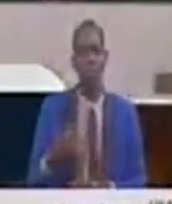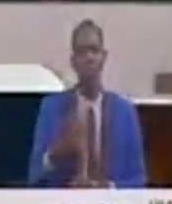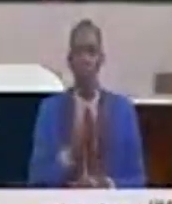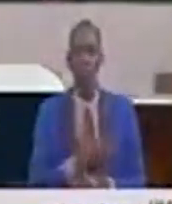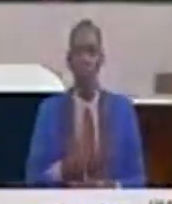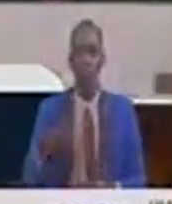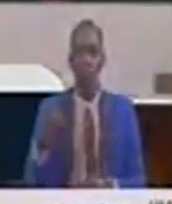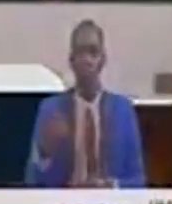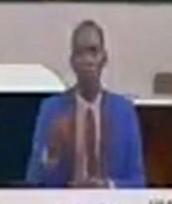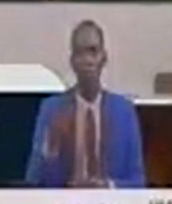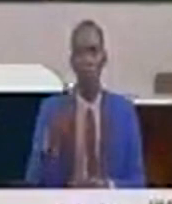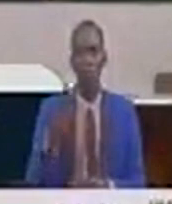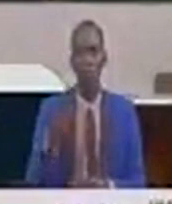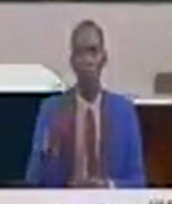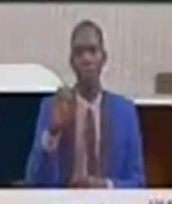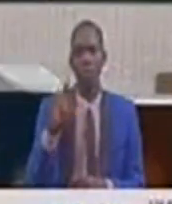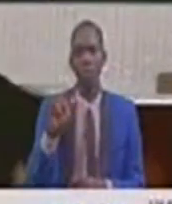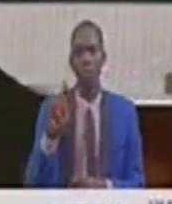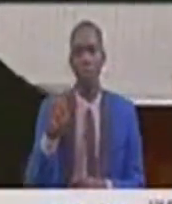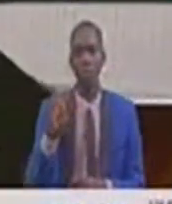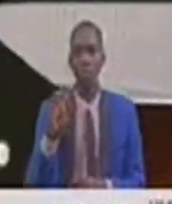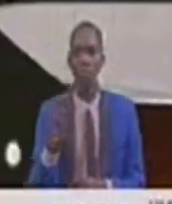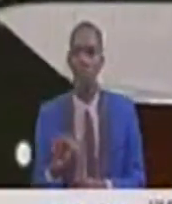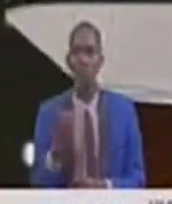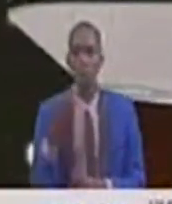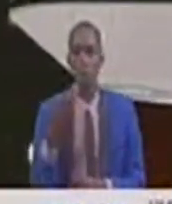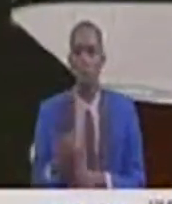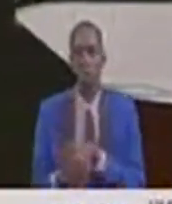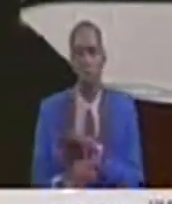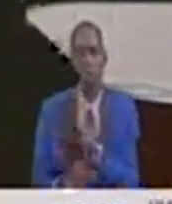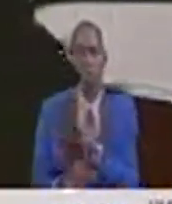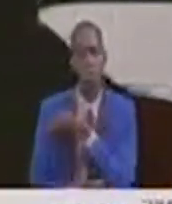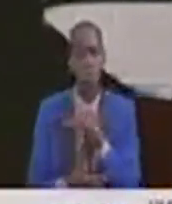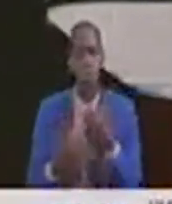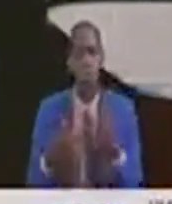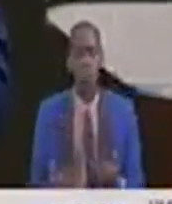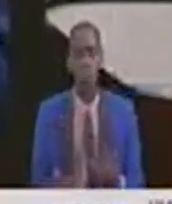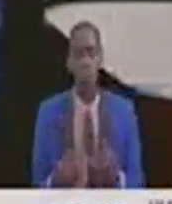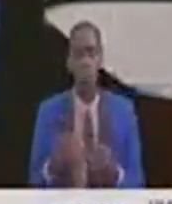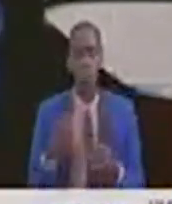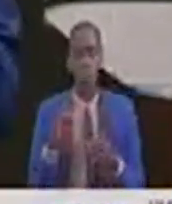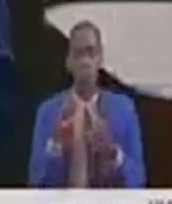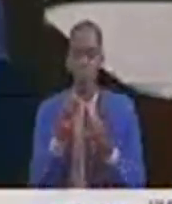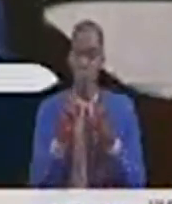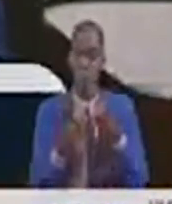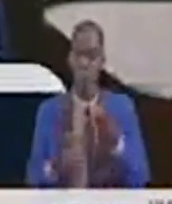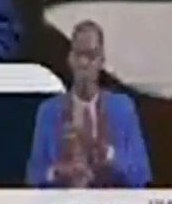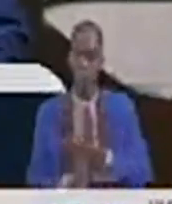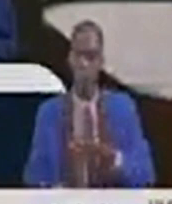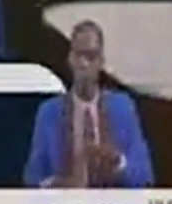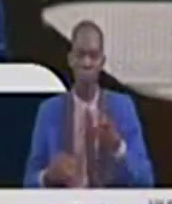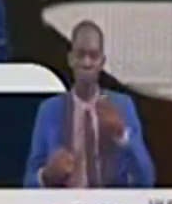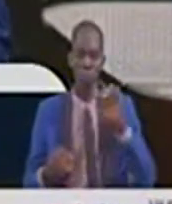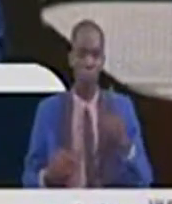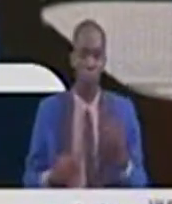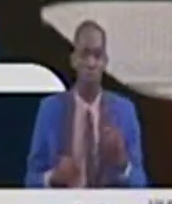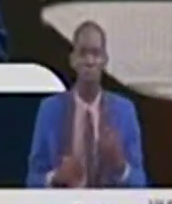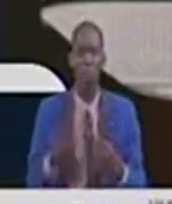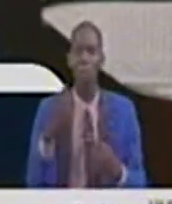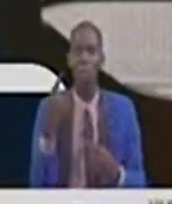temptation. Three things we're looking at here. Number one, the regrettable statement on